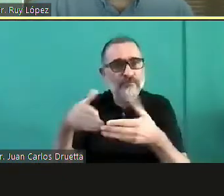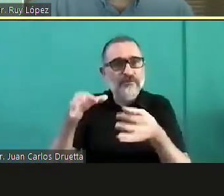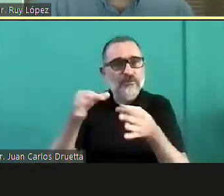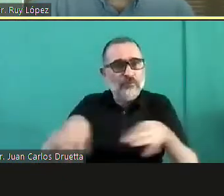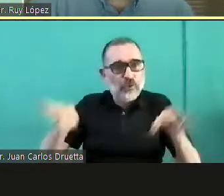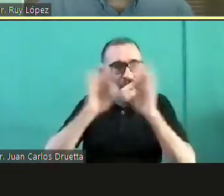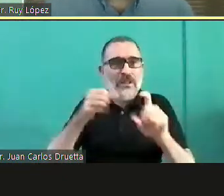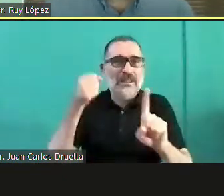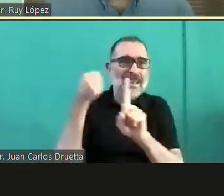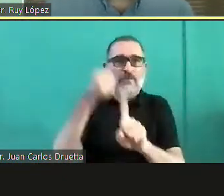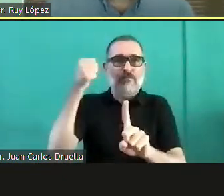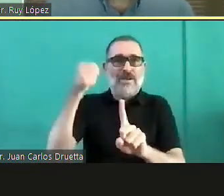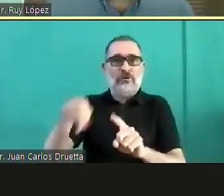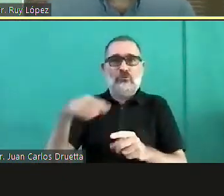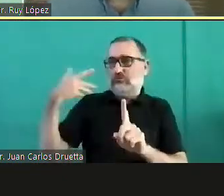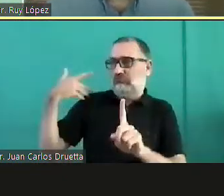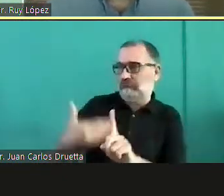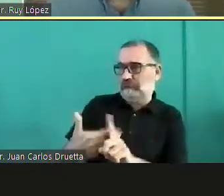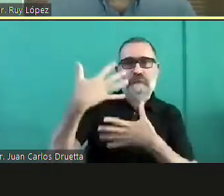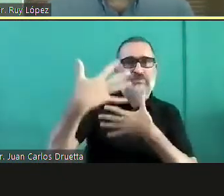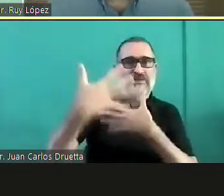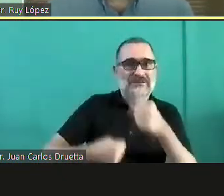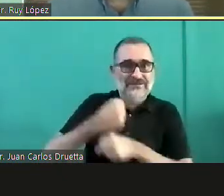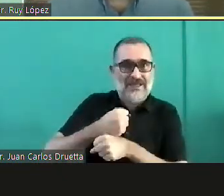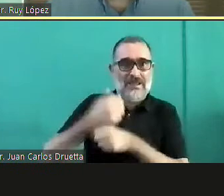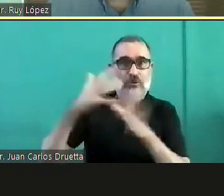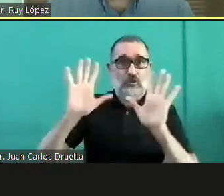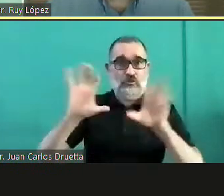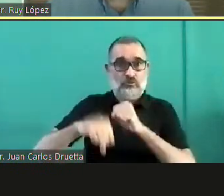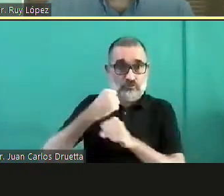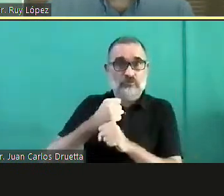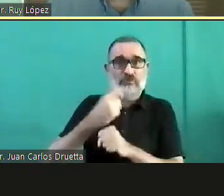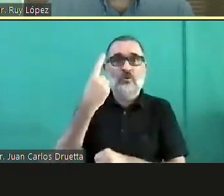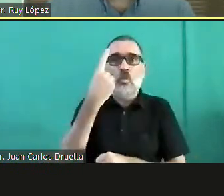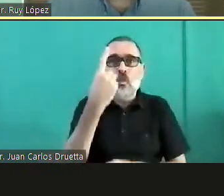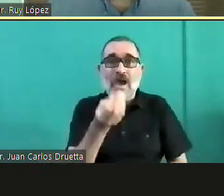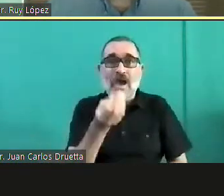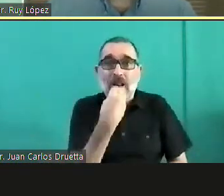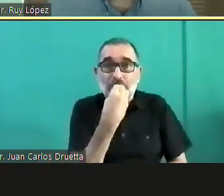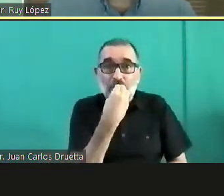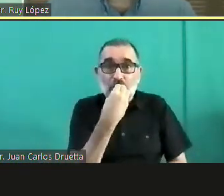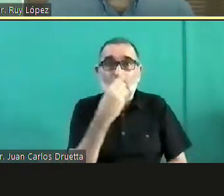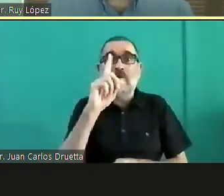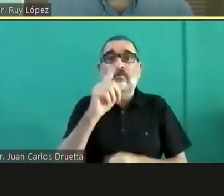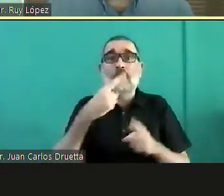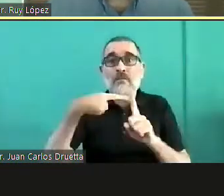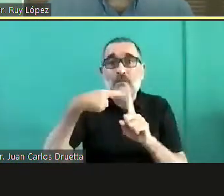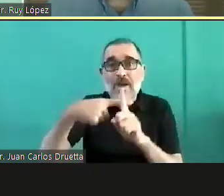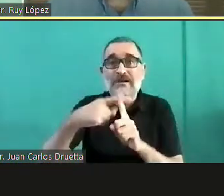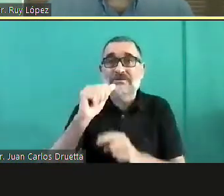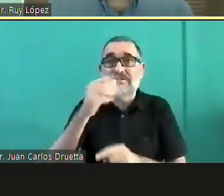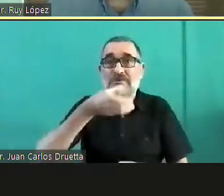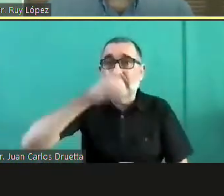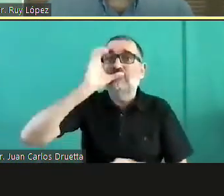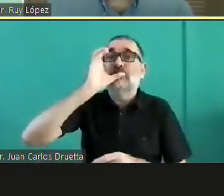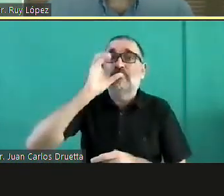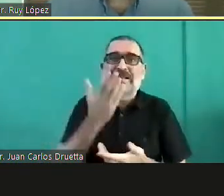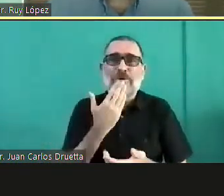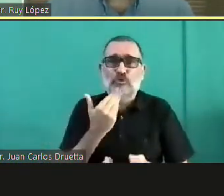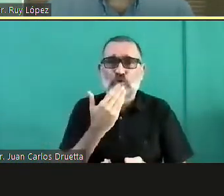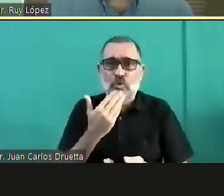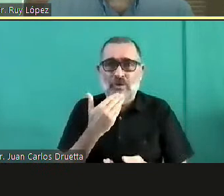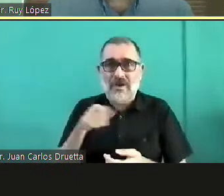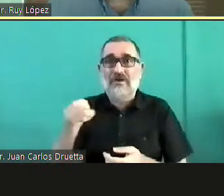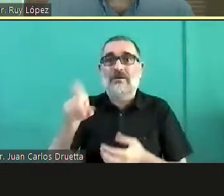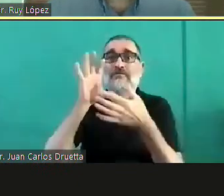more aggressively. The idea now is to expand. One of the things that we're very interested in, and this was